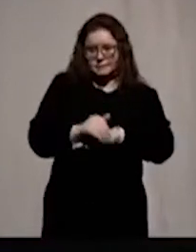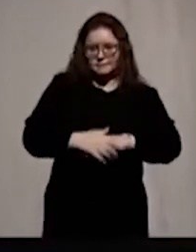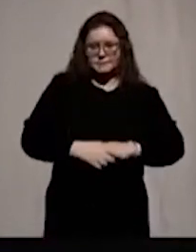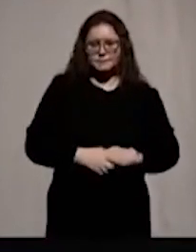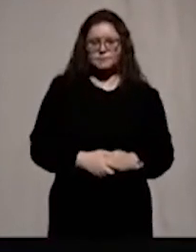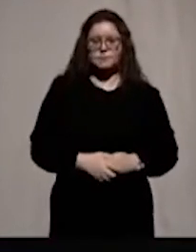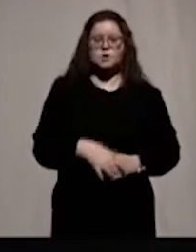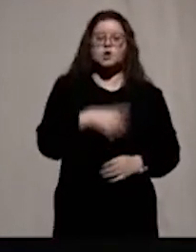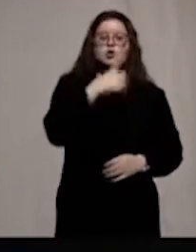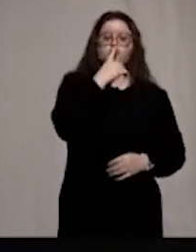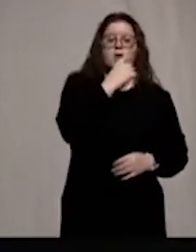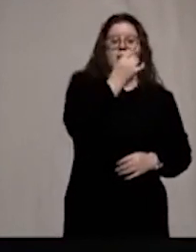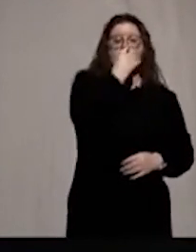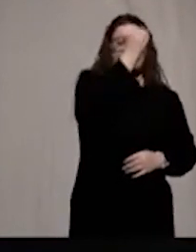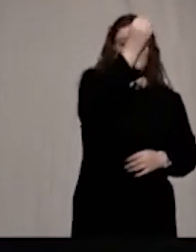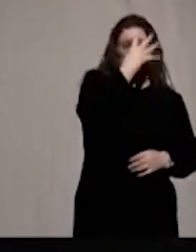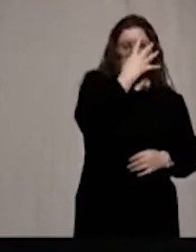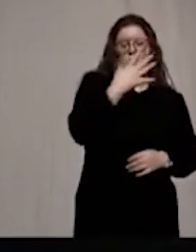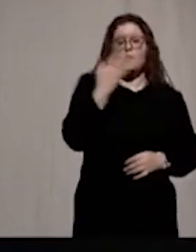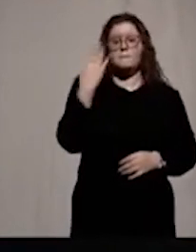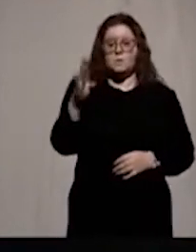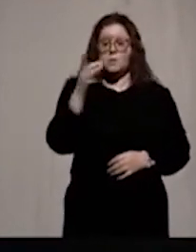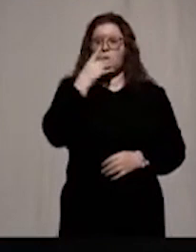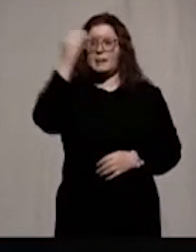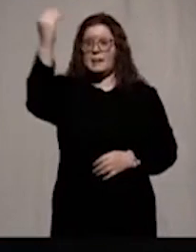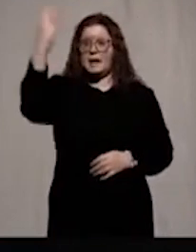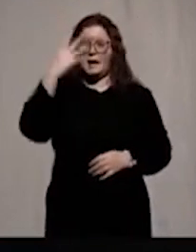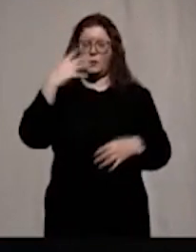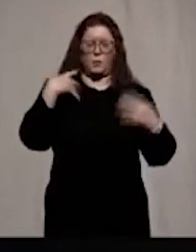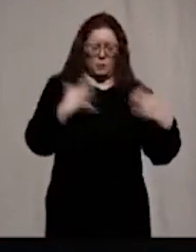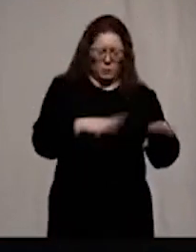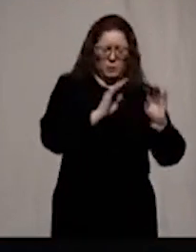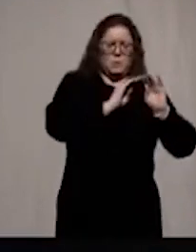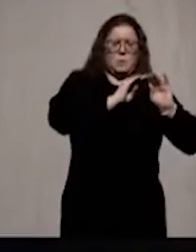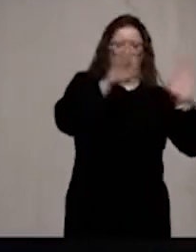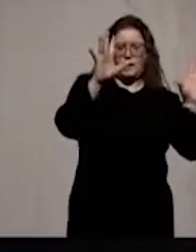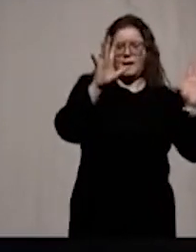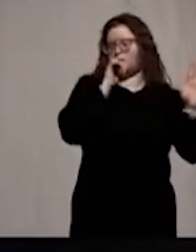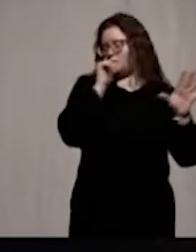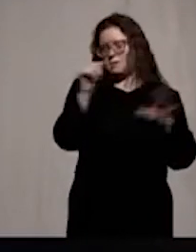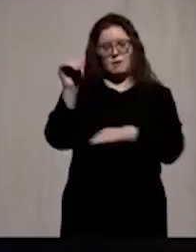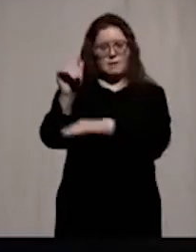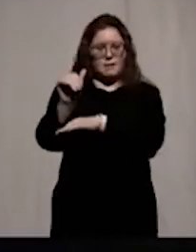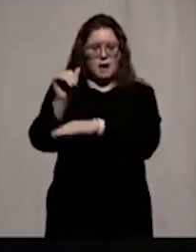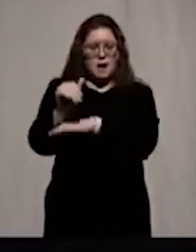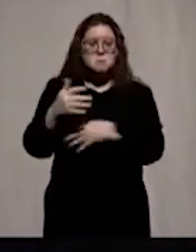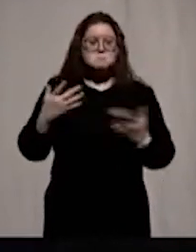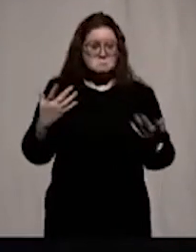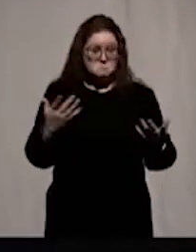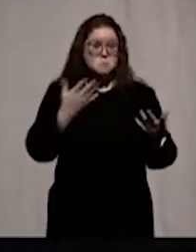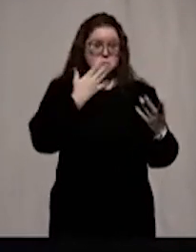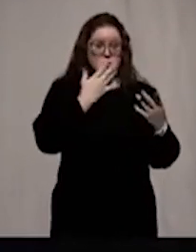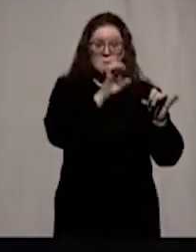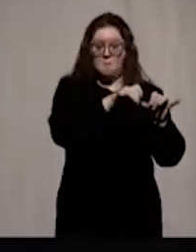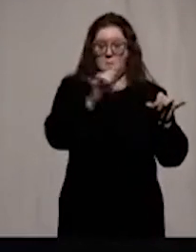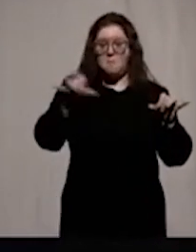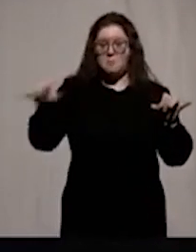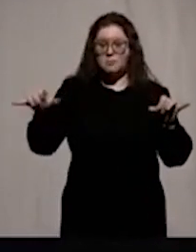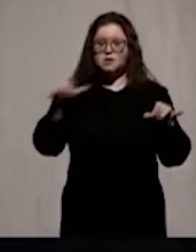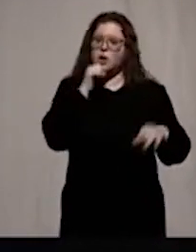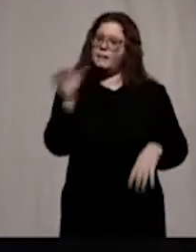So red light, blue light, so bright, not night. That's kind of hard because it's not alliteration like the other ones, but it Yeah. still trips you up a little bit. Yeah.